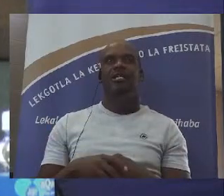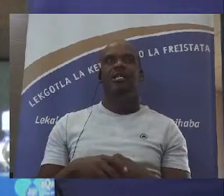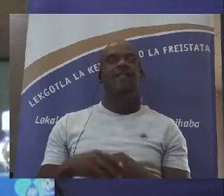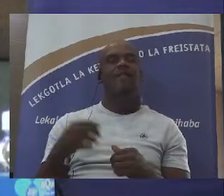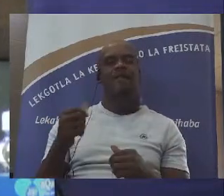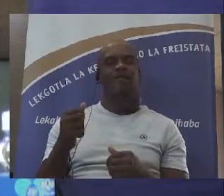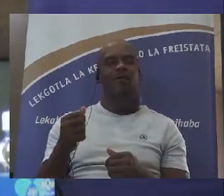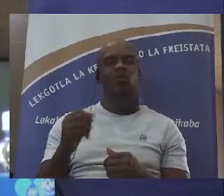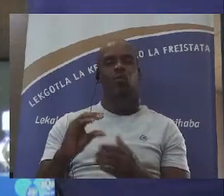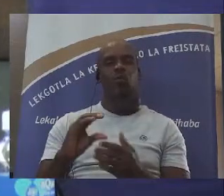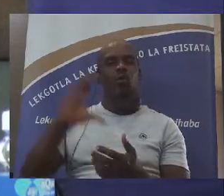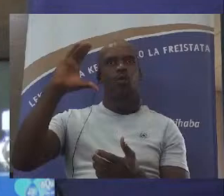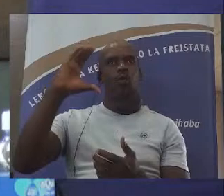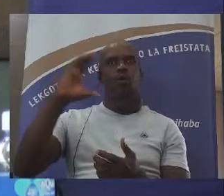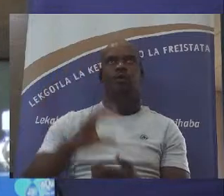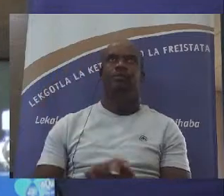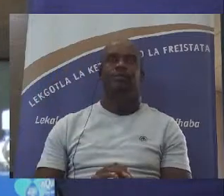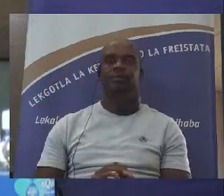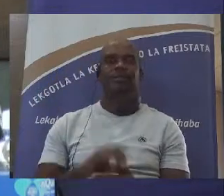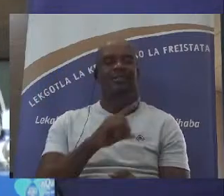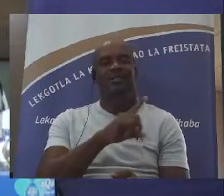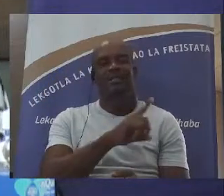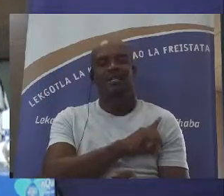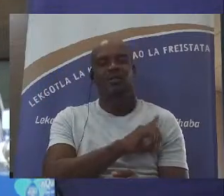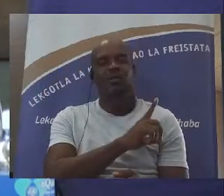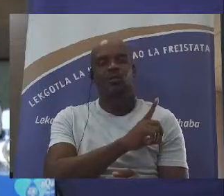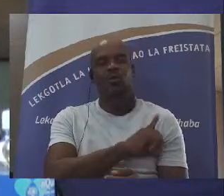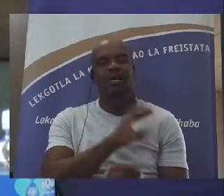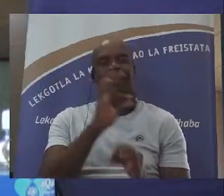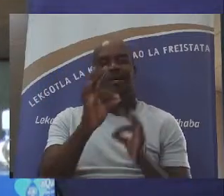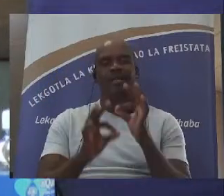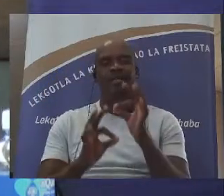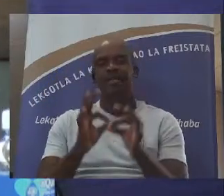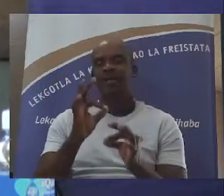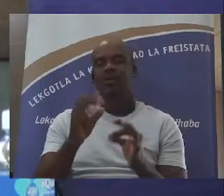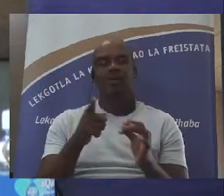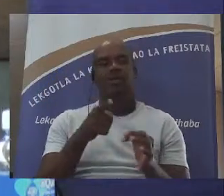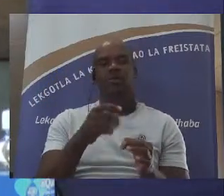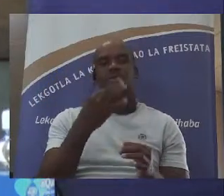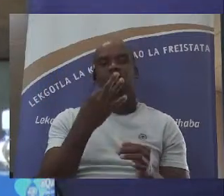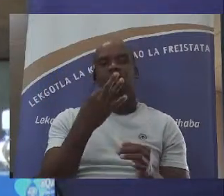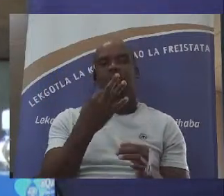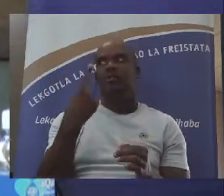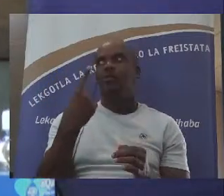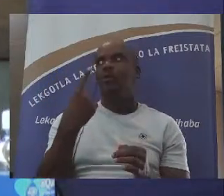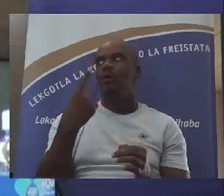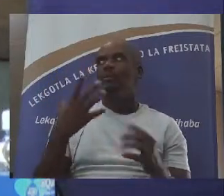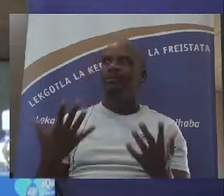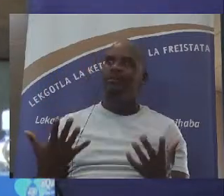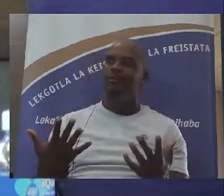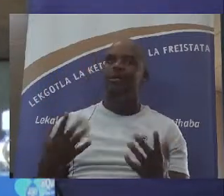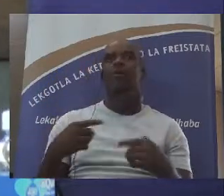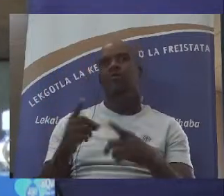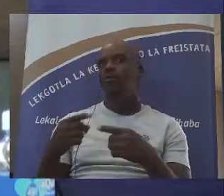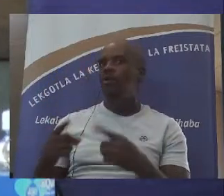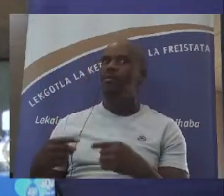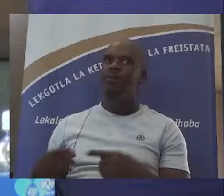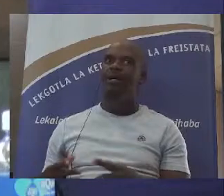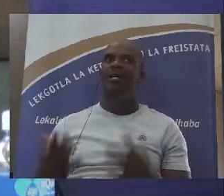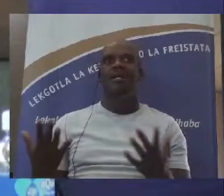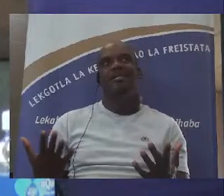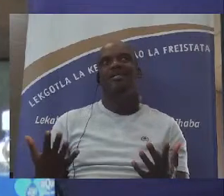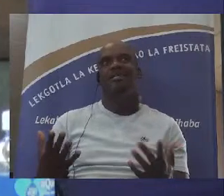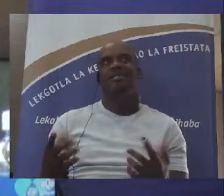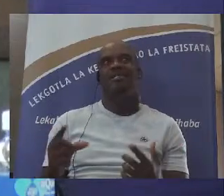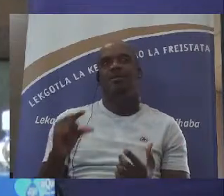tura. So that is why Rekalusa Mole on section 31 and other sections that at least a